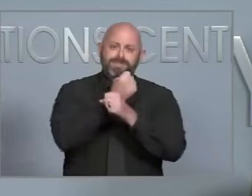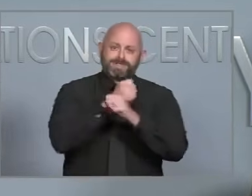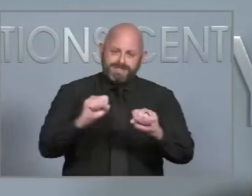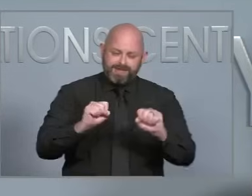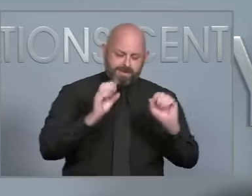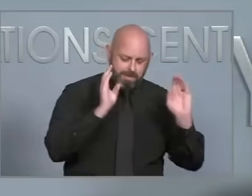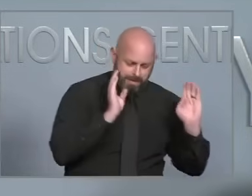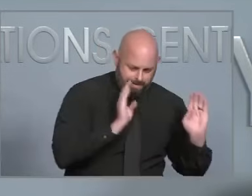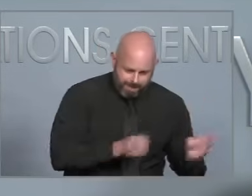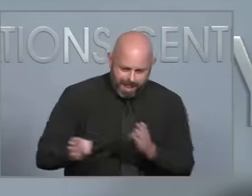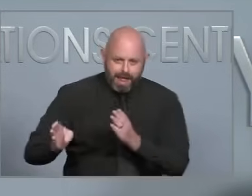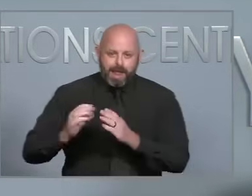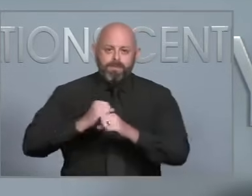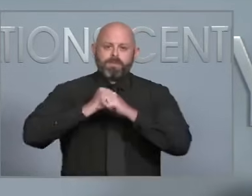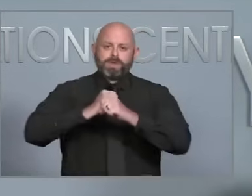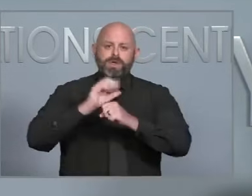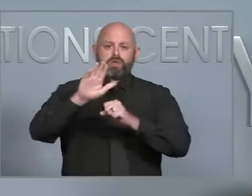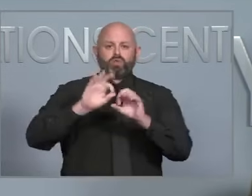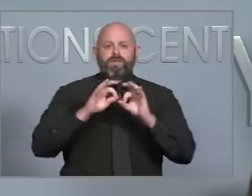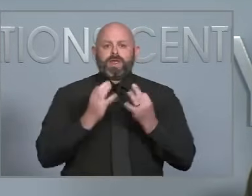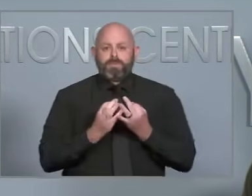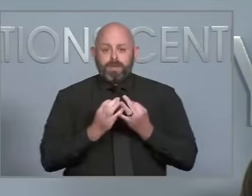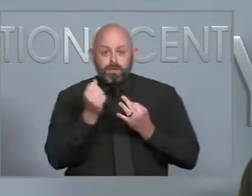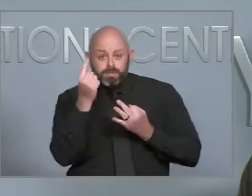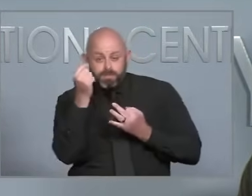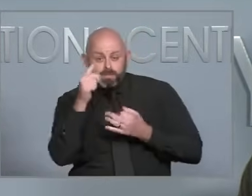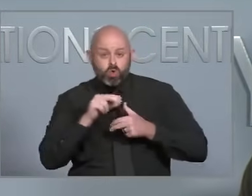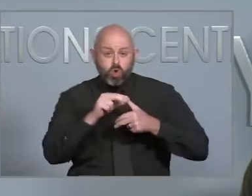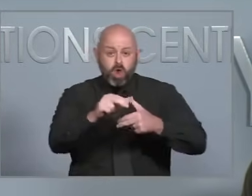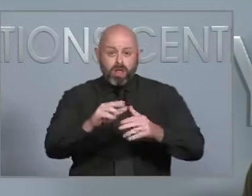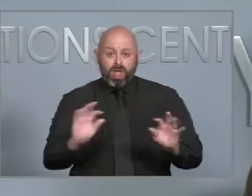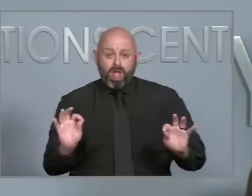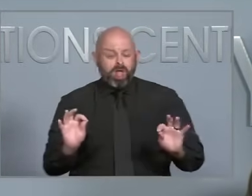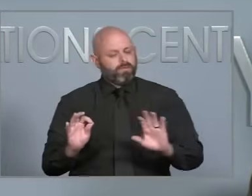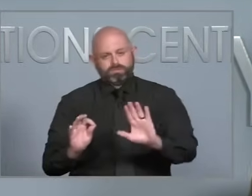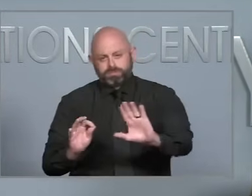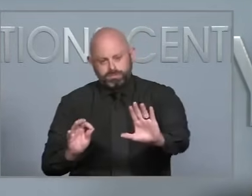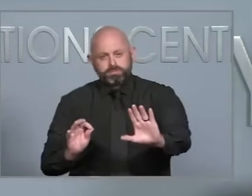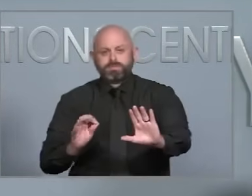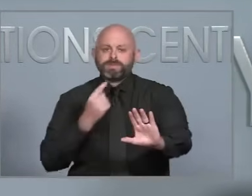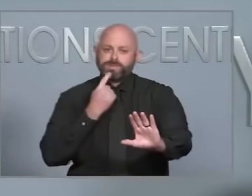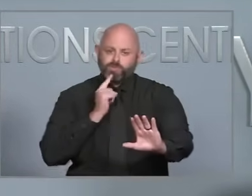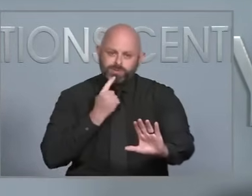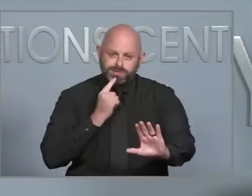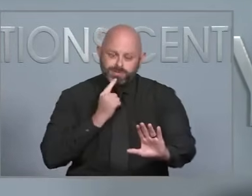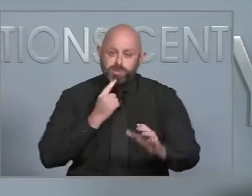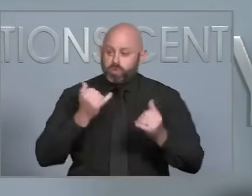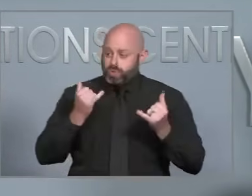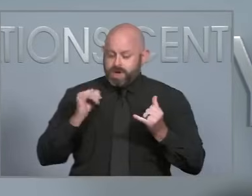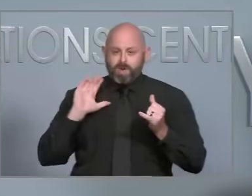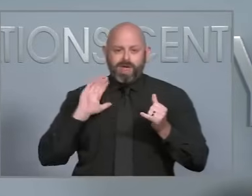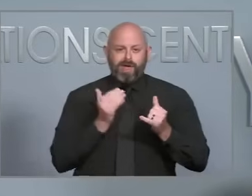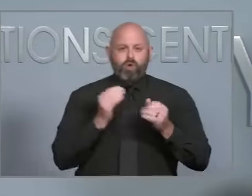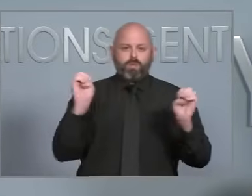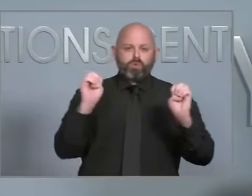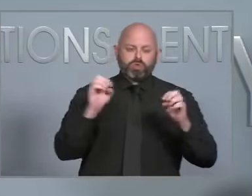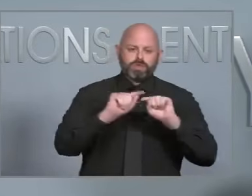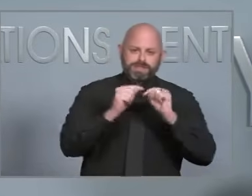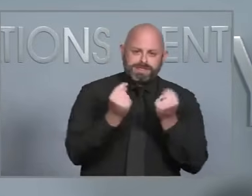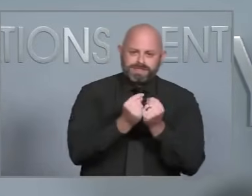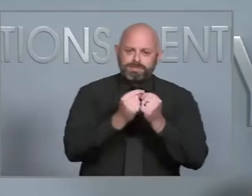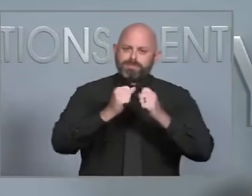family, and should take this storm seriously. The State Emergency Response Team remains fully activated today, and our operational